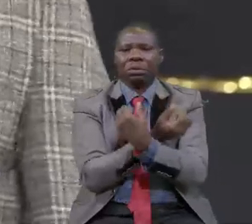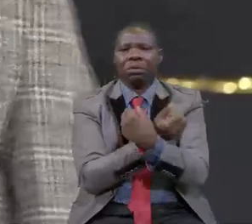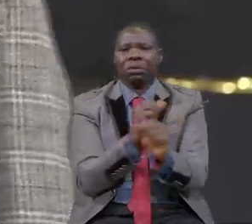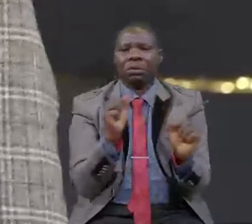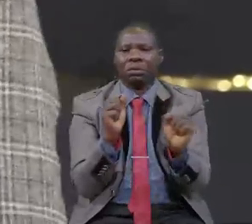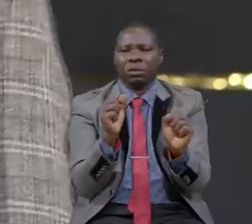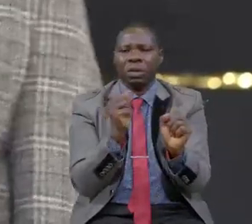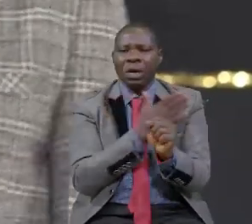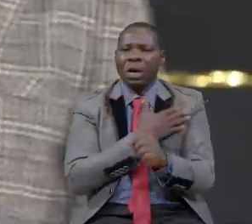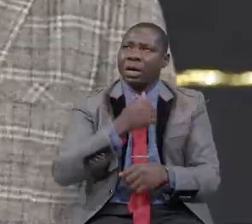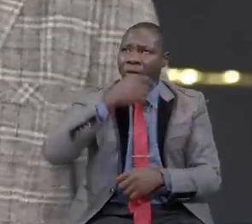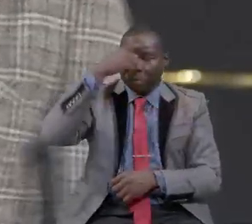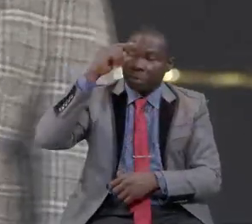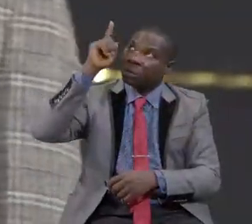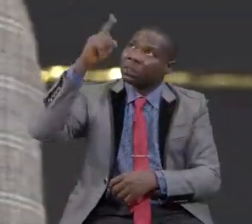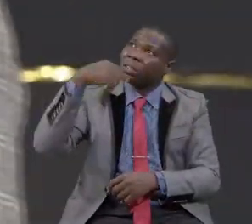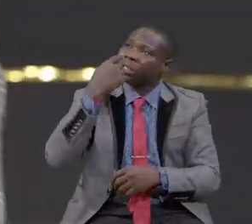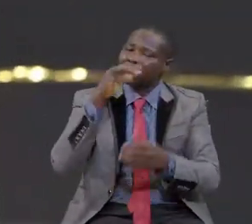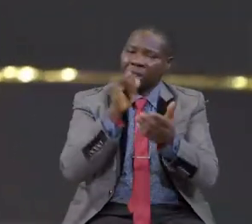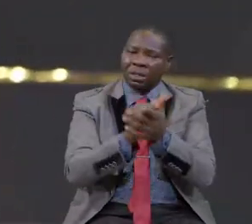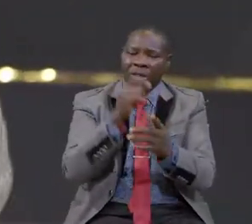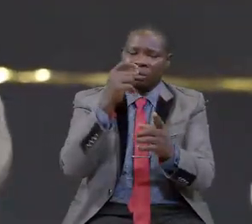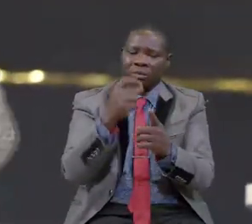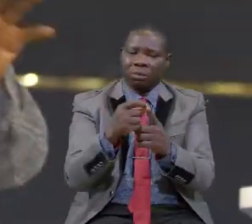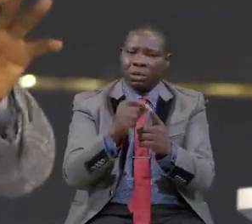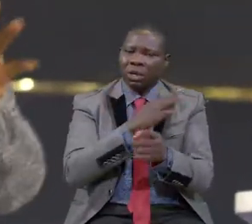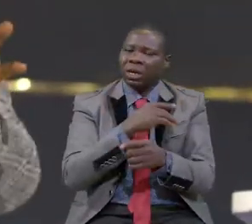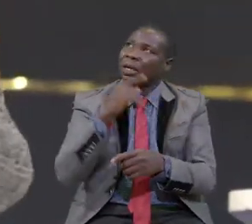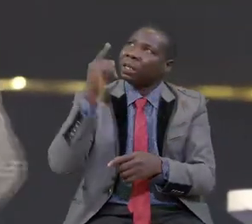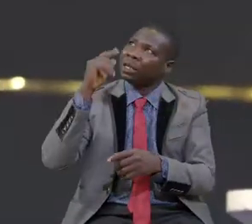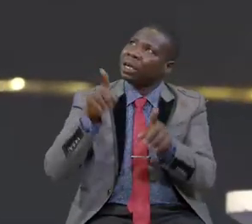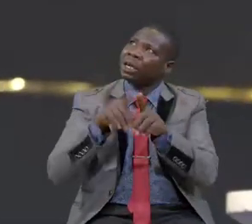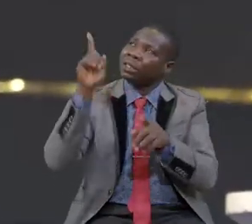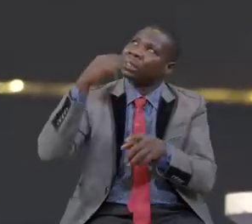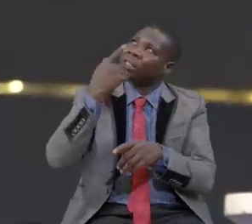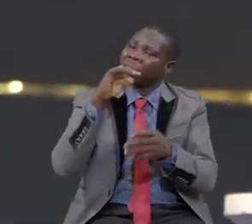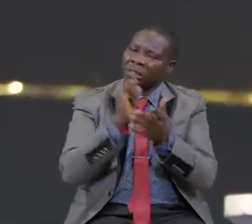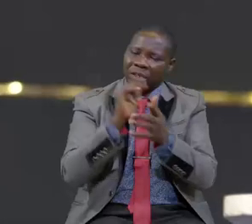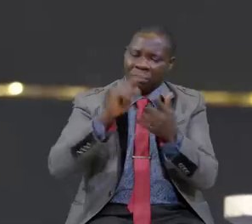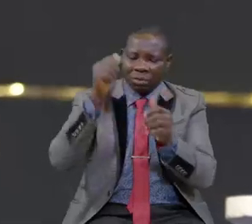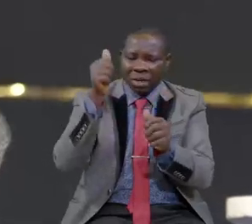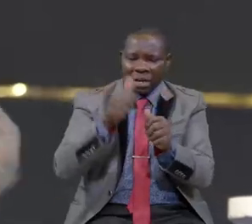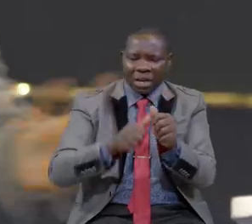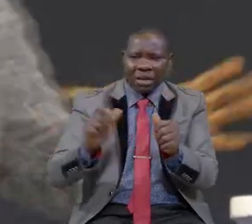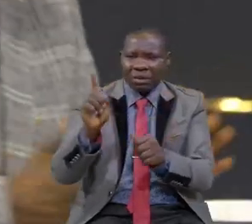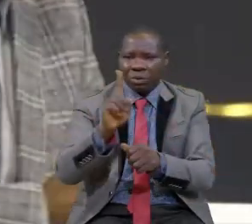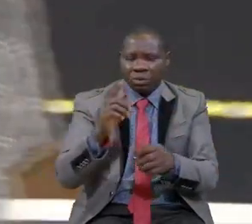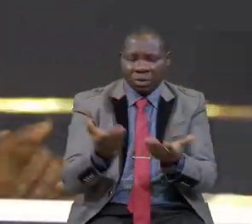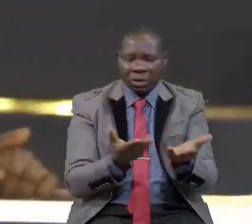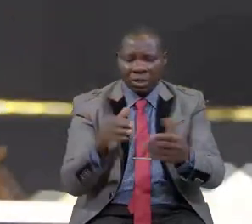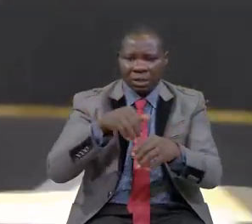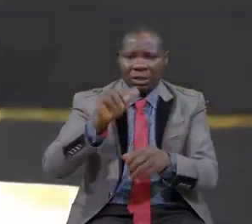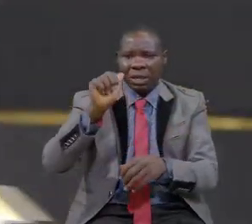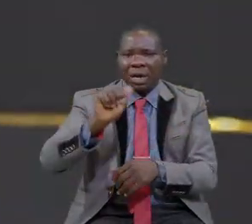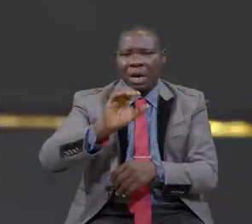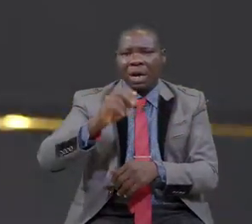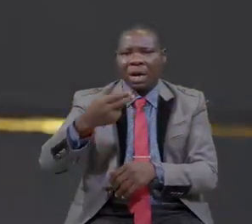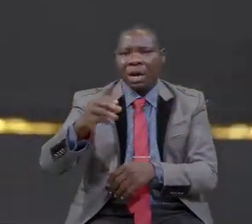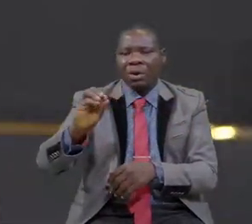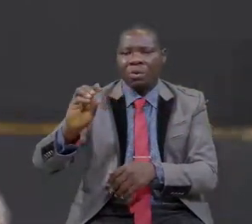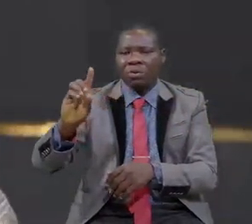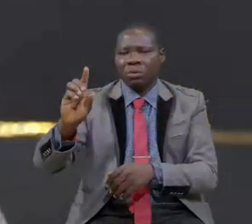he uttered that word, and he uttered that word to everyone here in Ahoda, everyone here in River